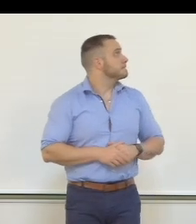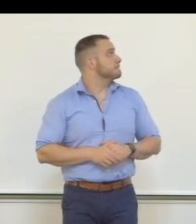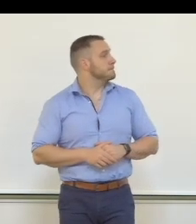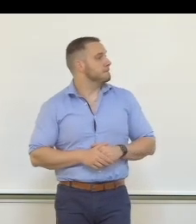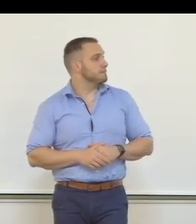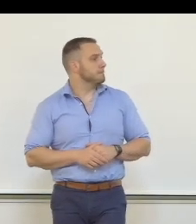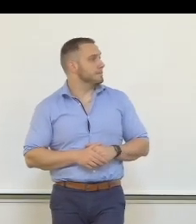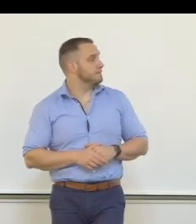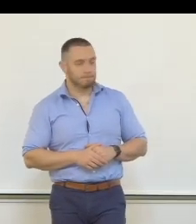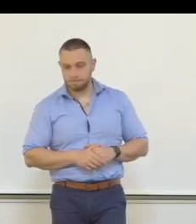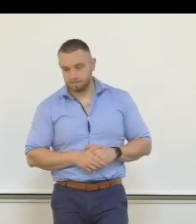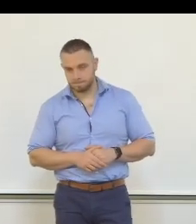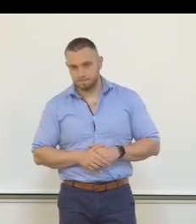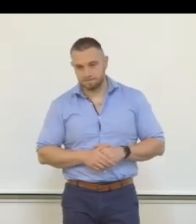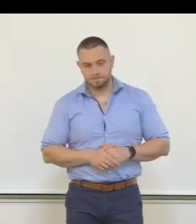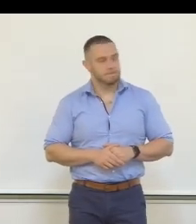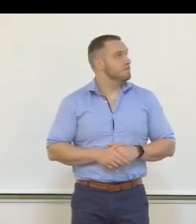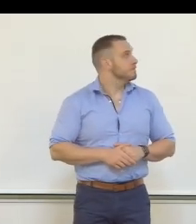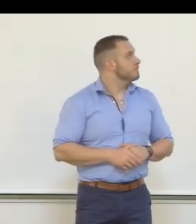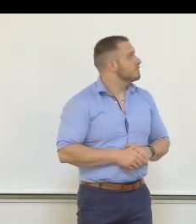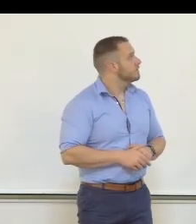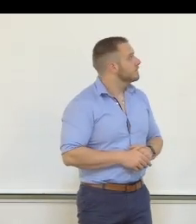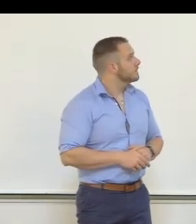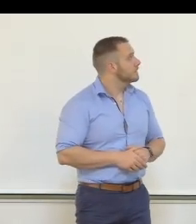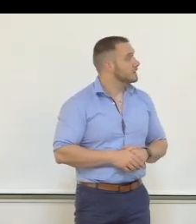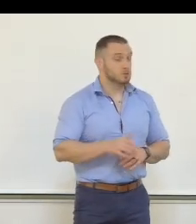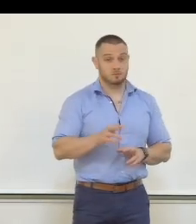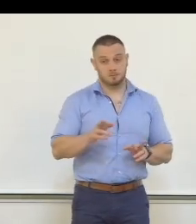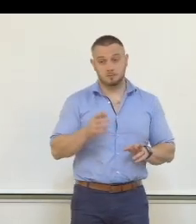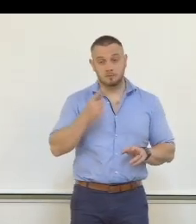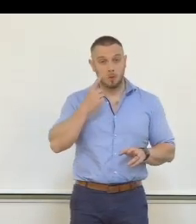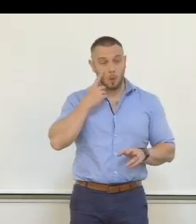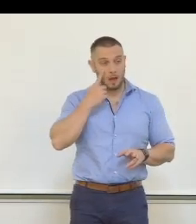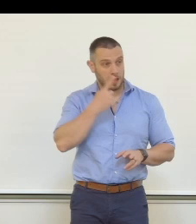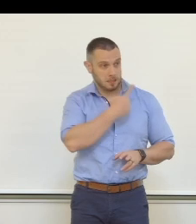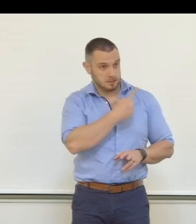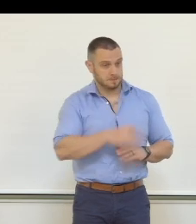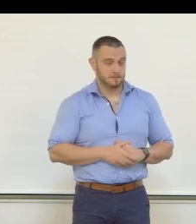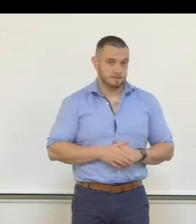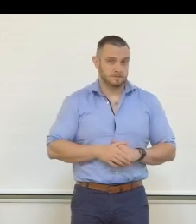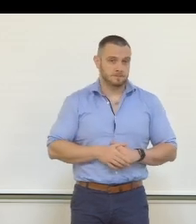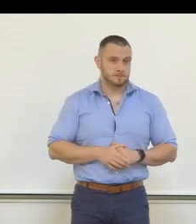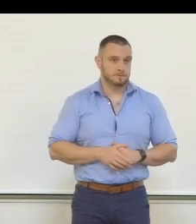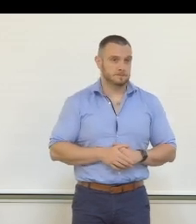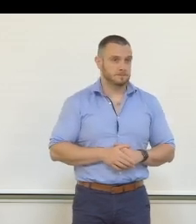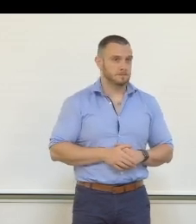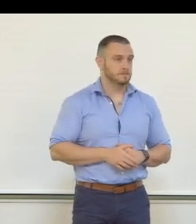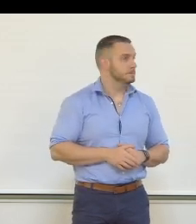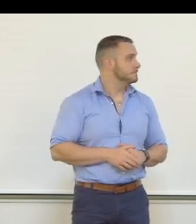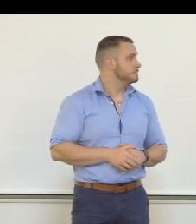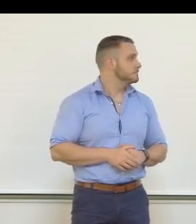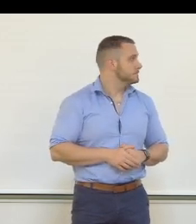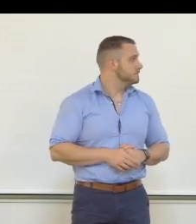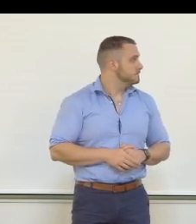Well, that's what I just said. And so this is what it would look like on as a floor plan.